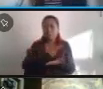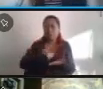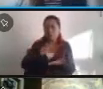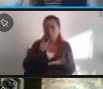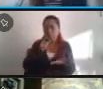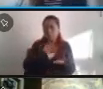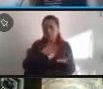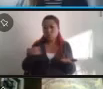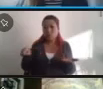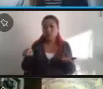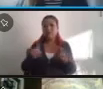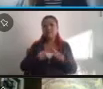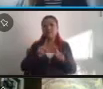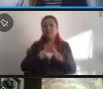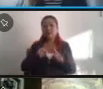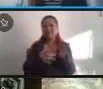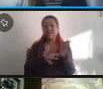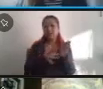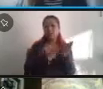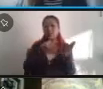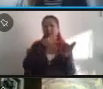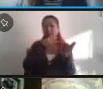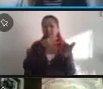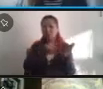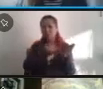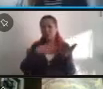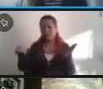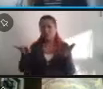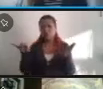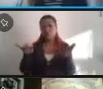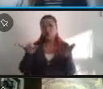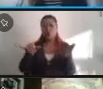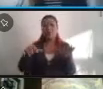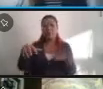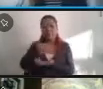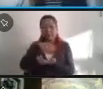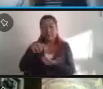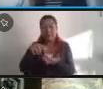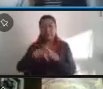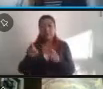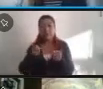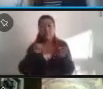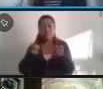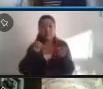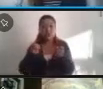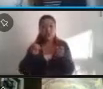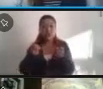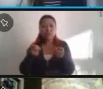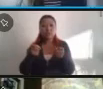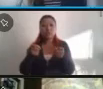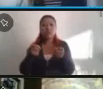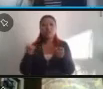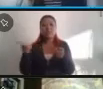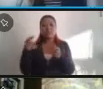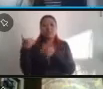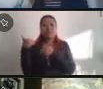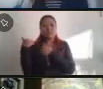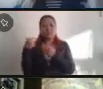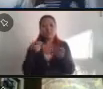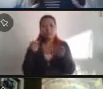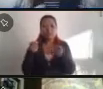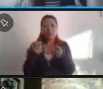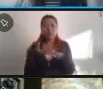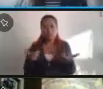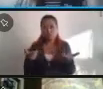of technical experts and as well as a mix of management that control resources. I think there's an